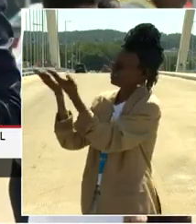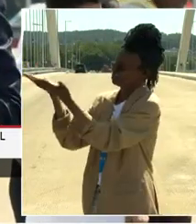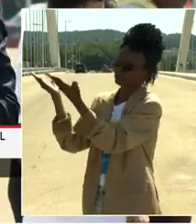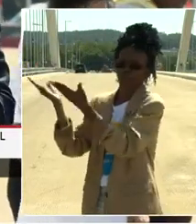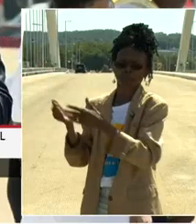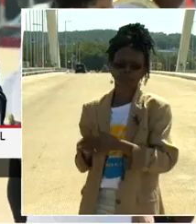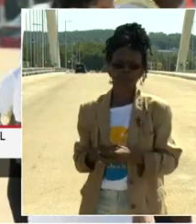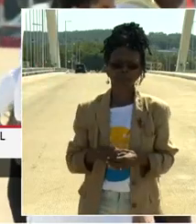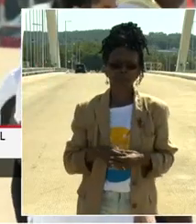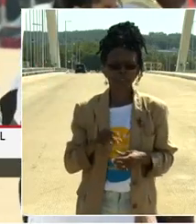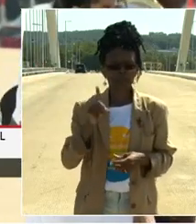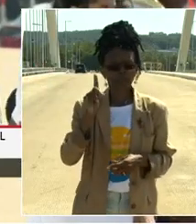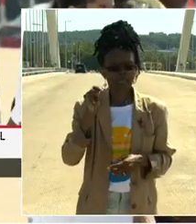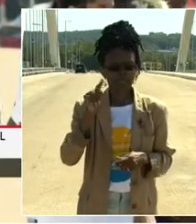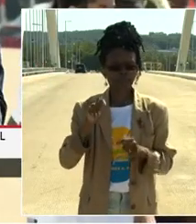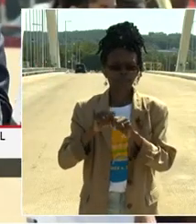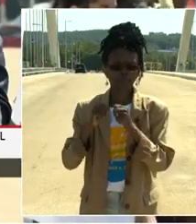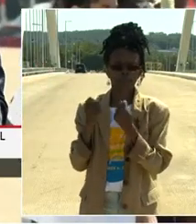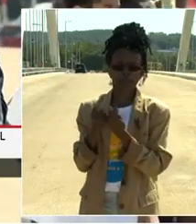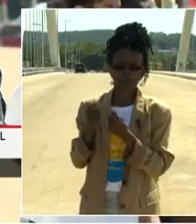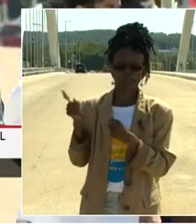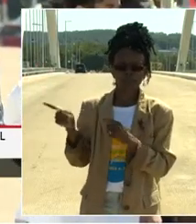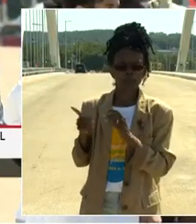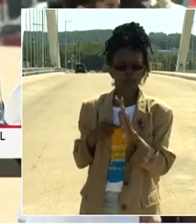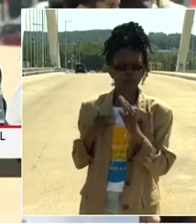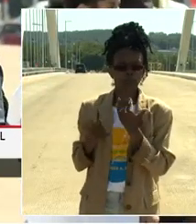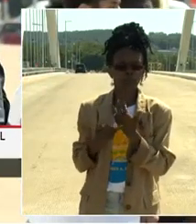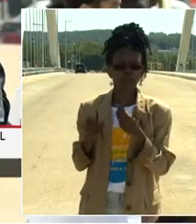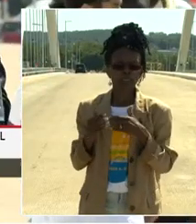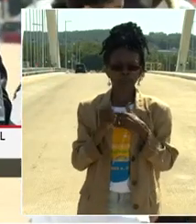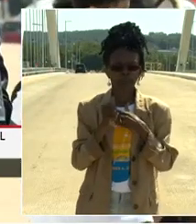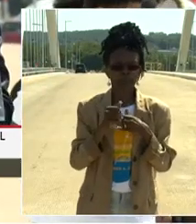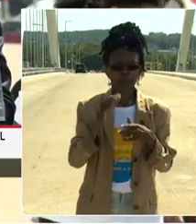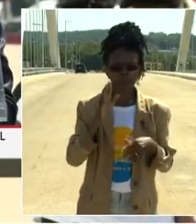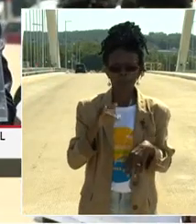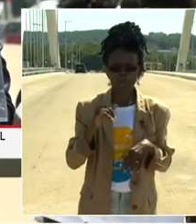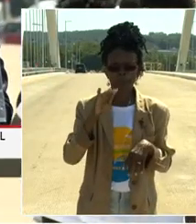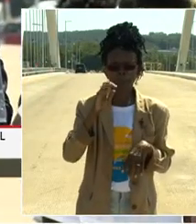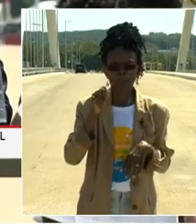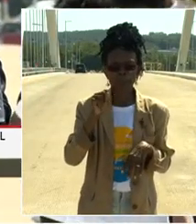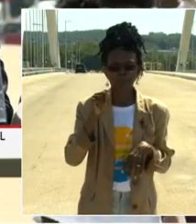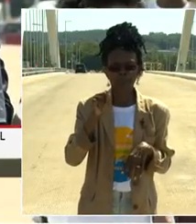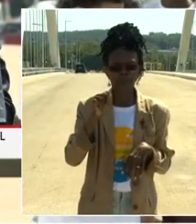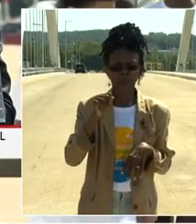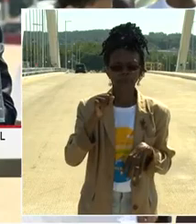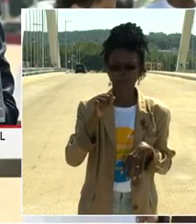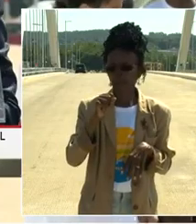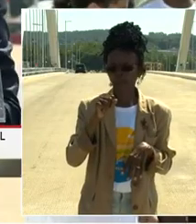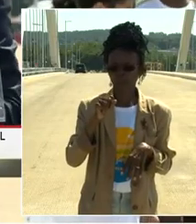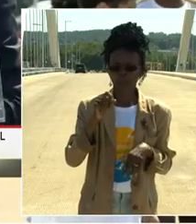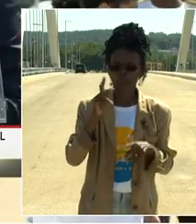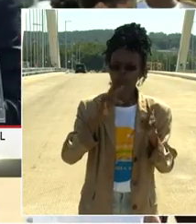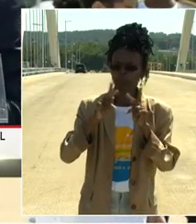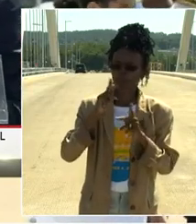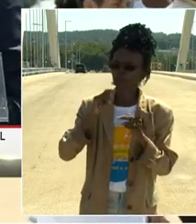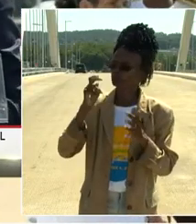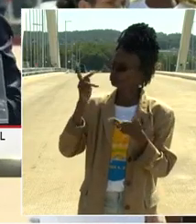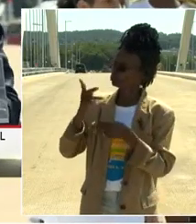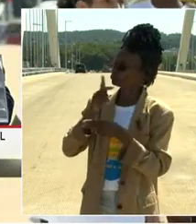The DDOT team, the project team, was led by Dennis Howland and Joe Dorsey, right over there. Great job.